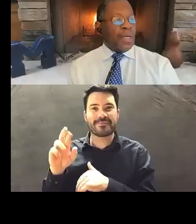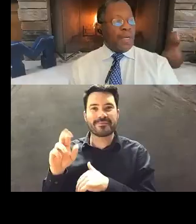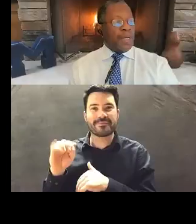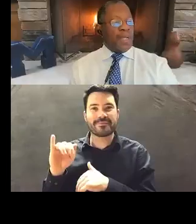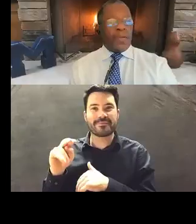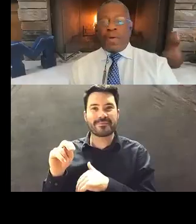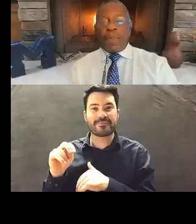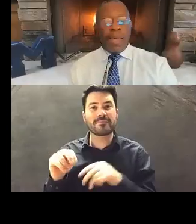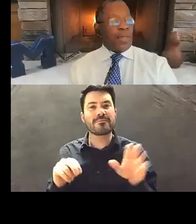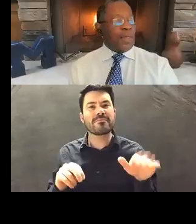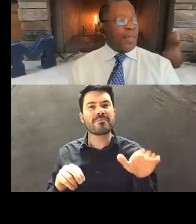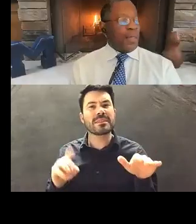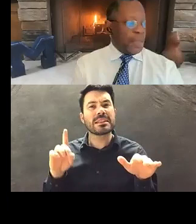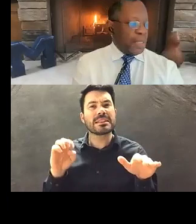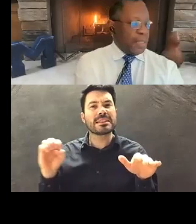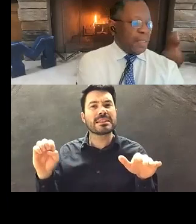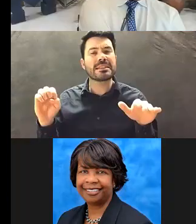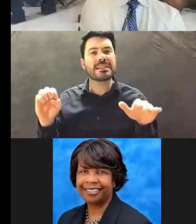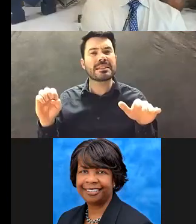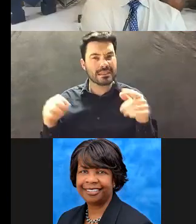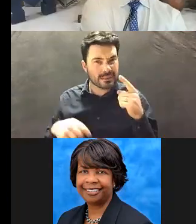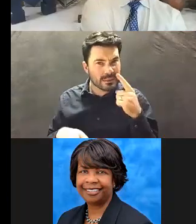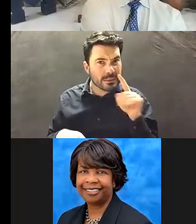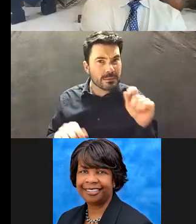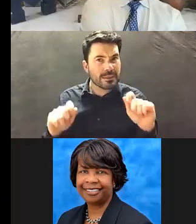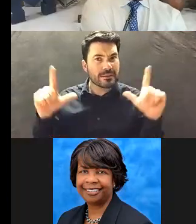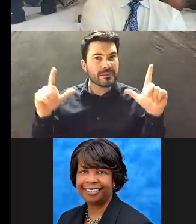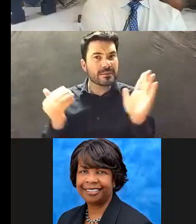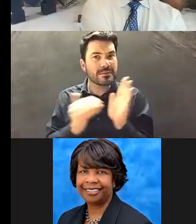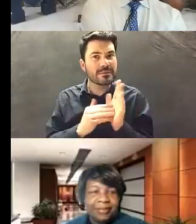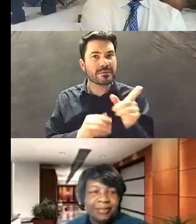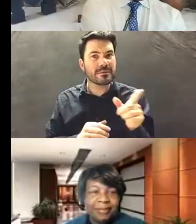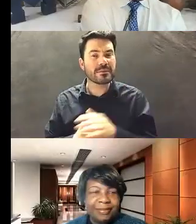Dee, can you come back, please?